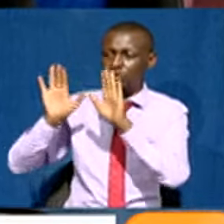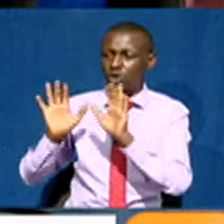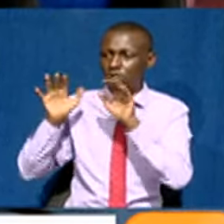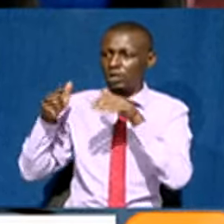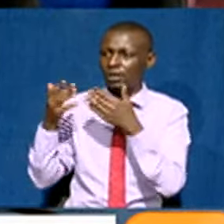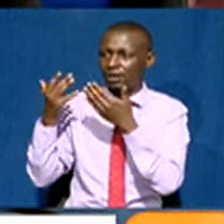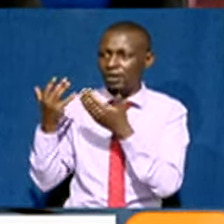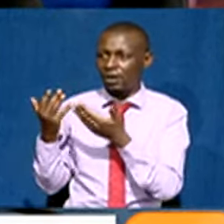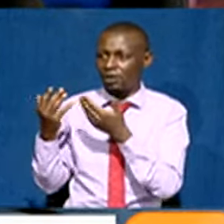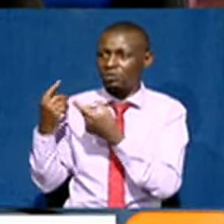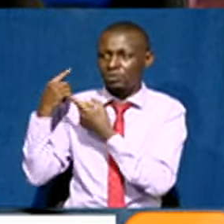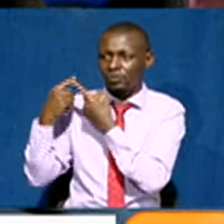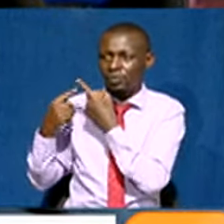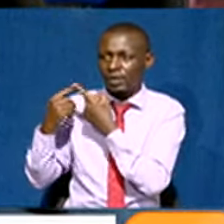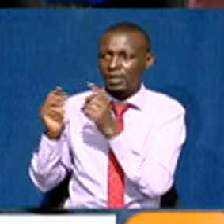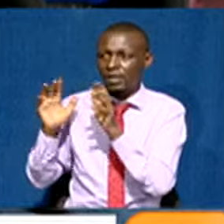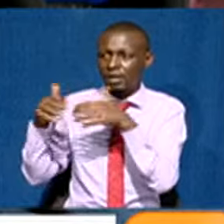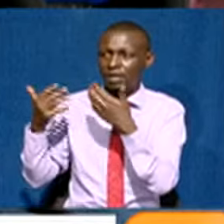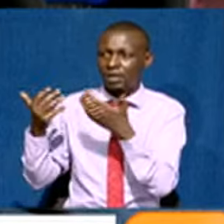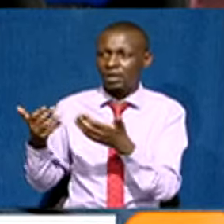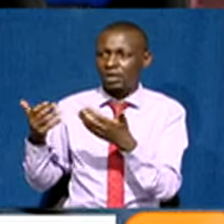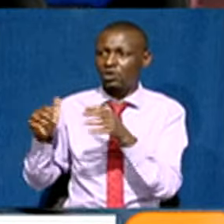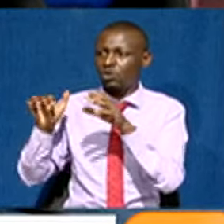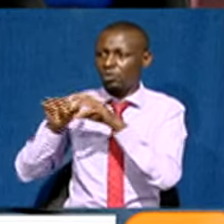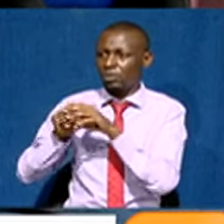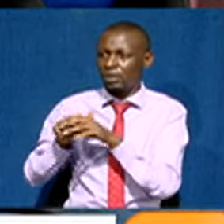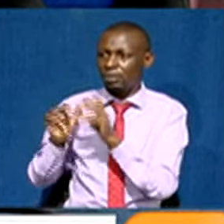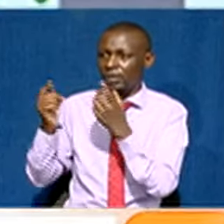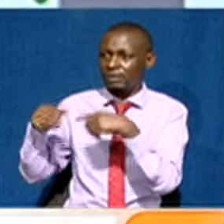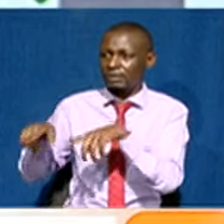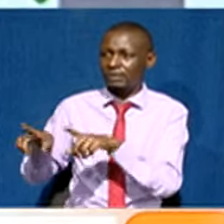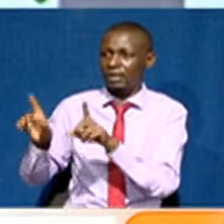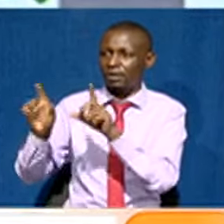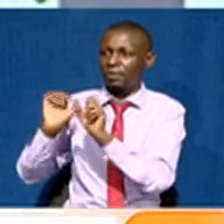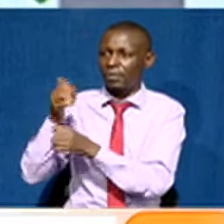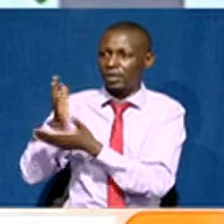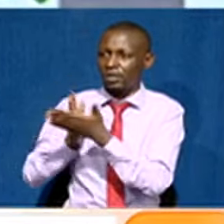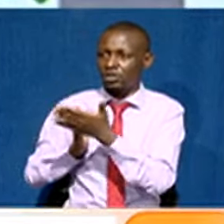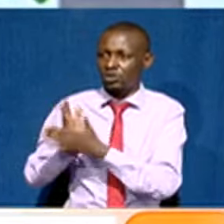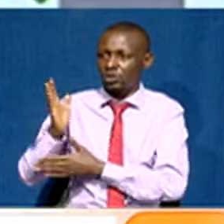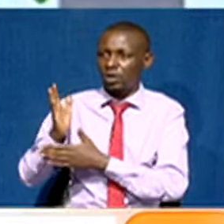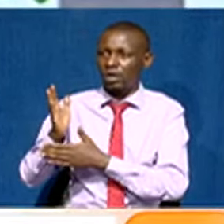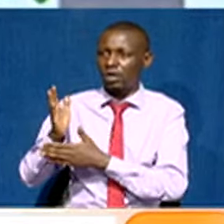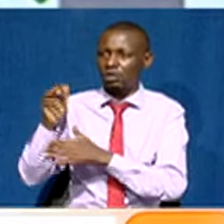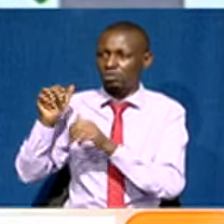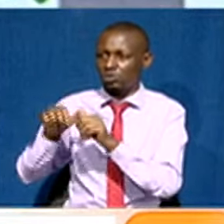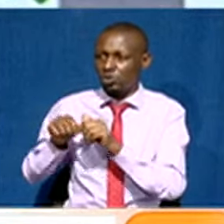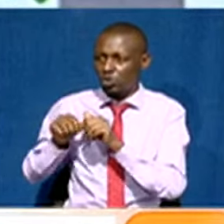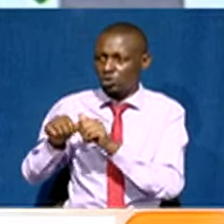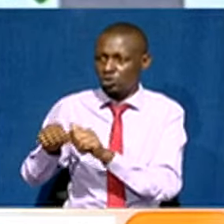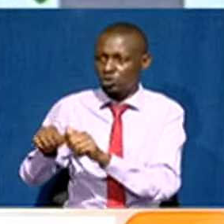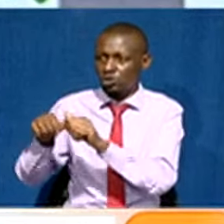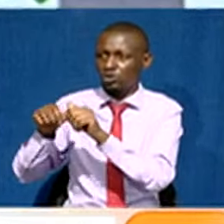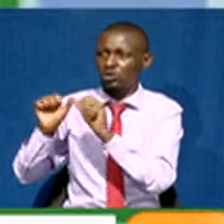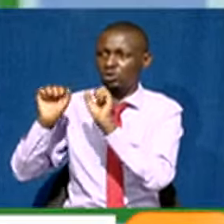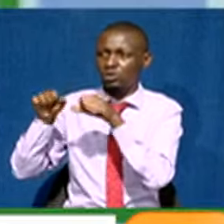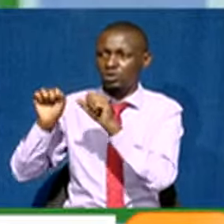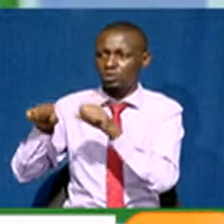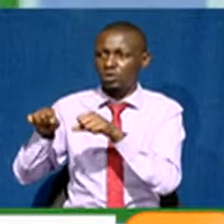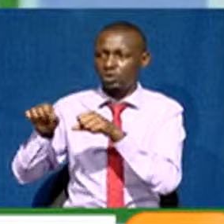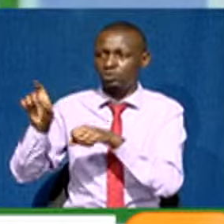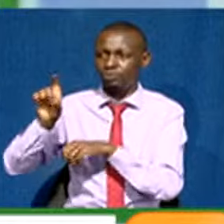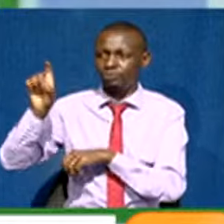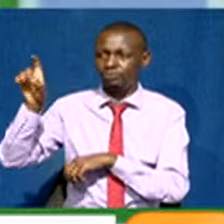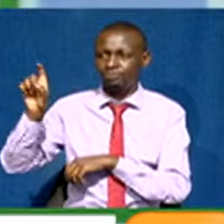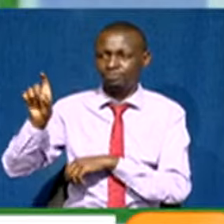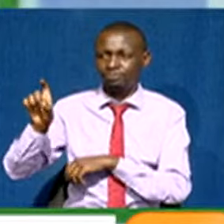is the membership itself in terms of ensuring the sustainability of the SACCO movement? Right, in